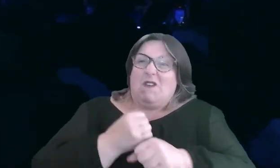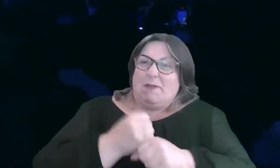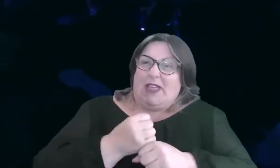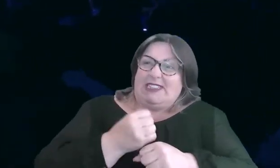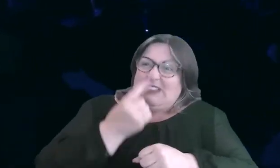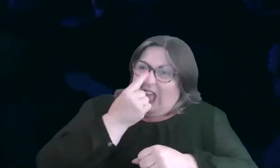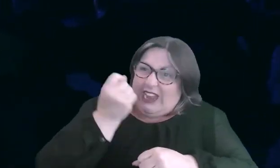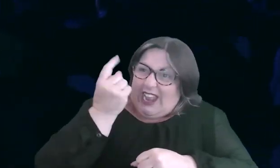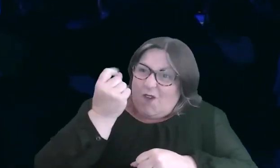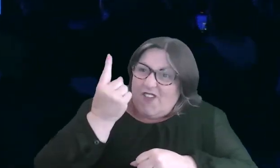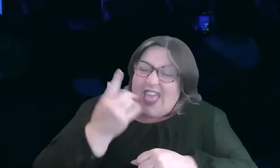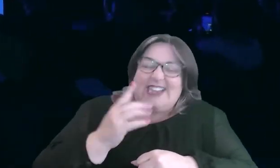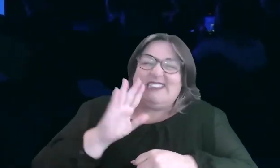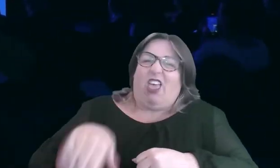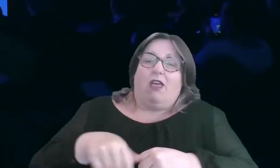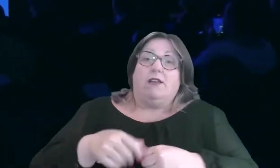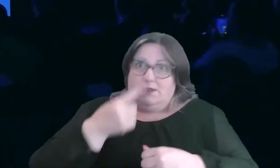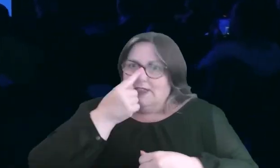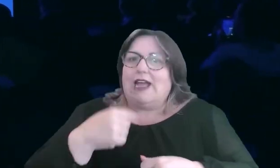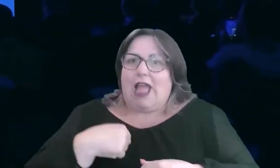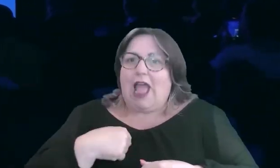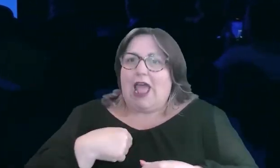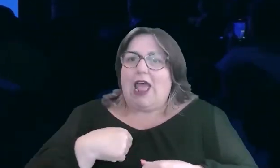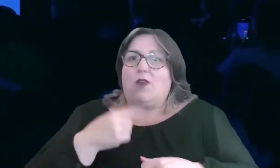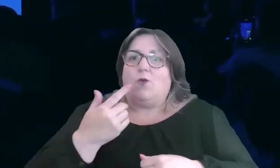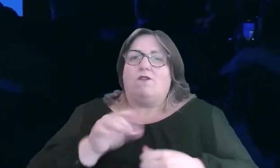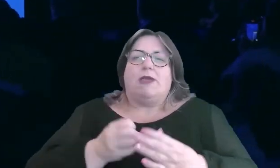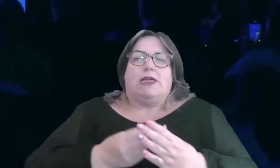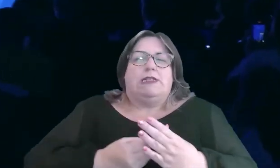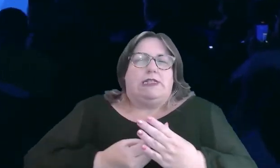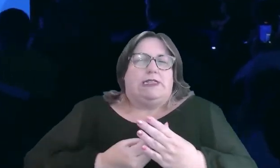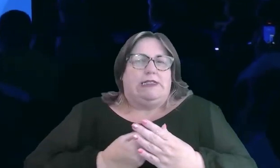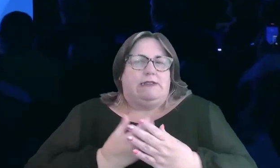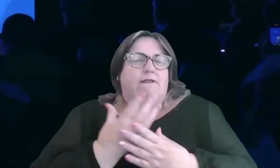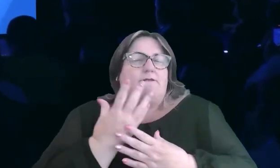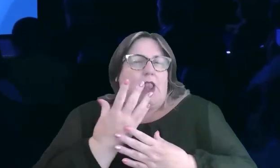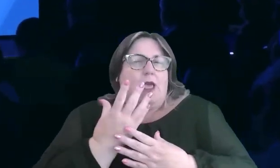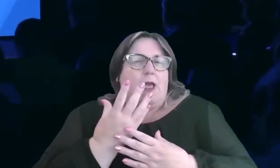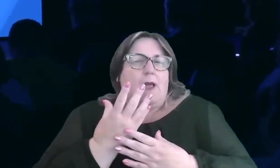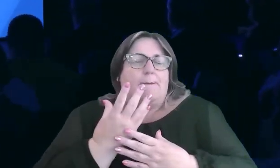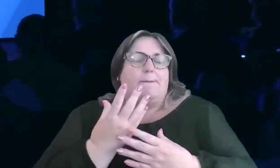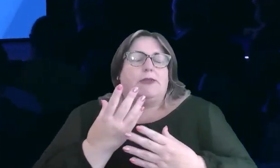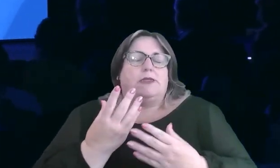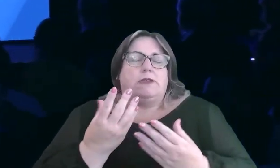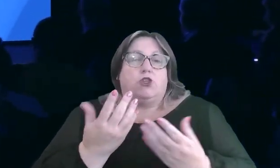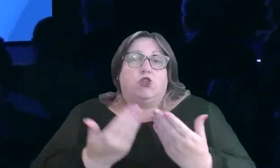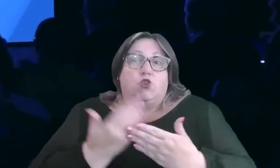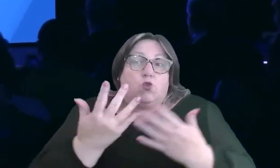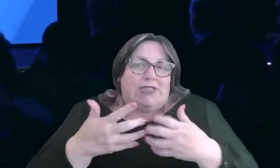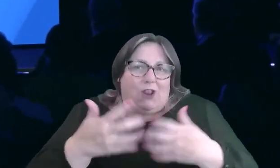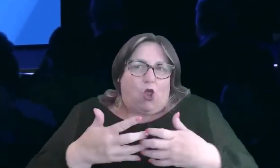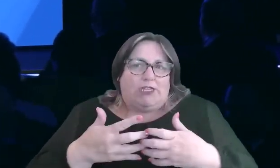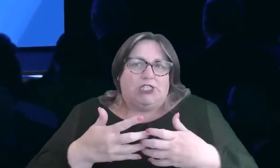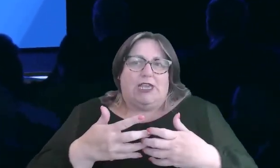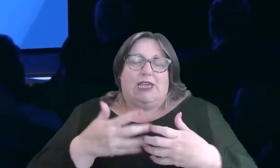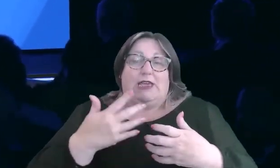what we call Extract. And this is being trialled in councils in Exeter, Westminster, Nuneaton, and